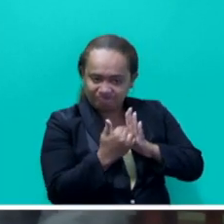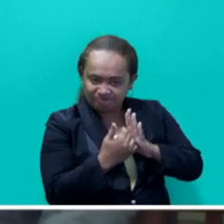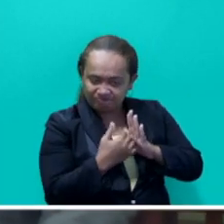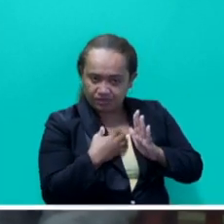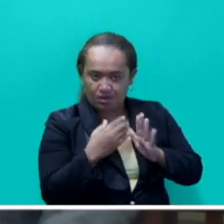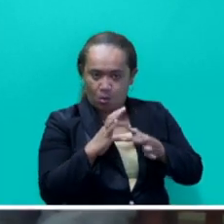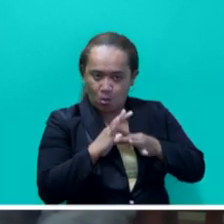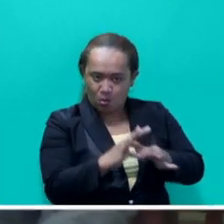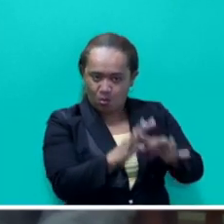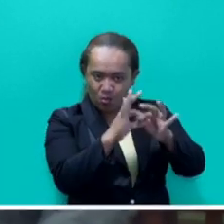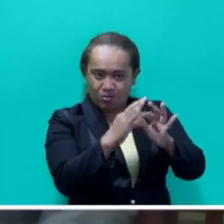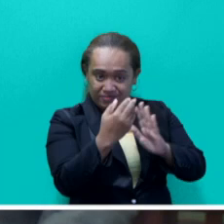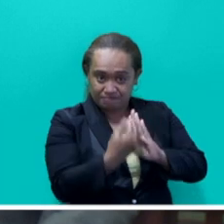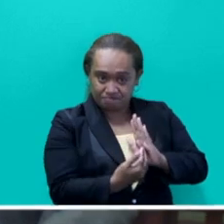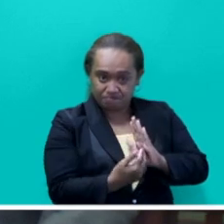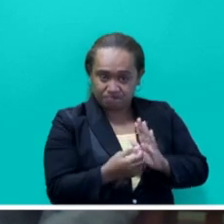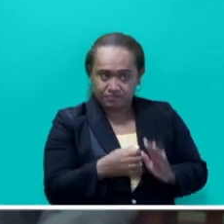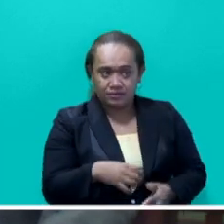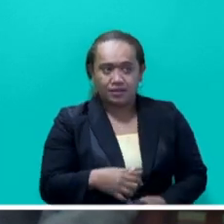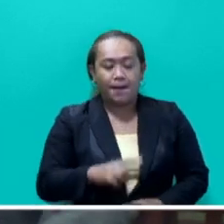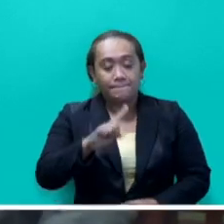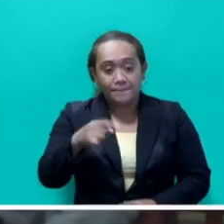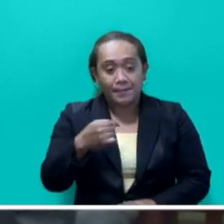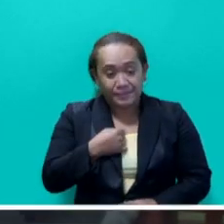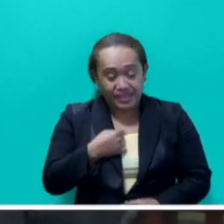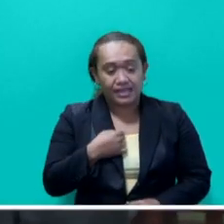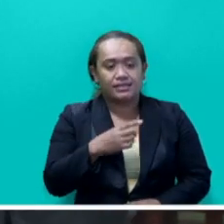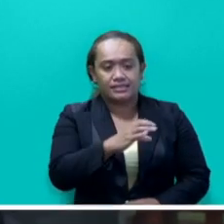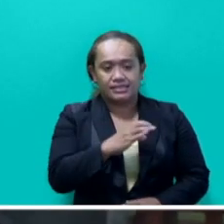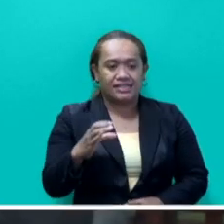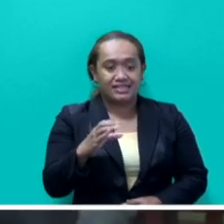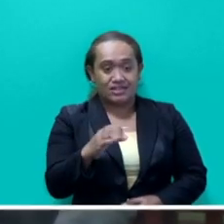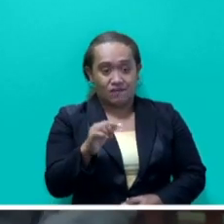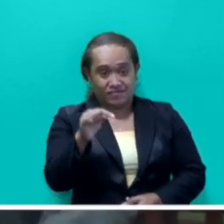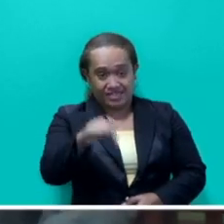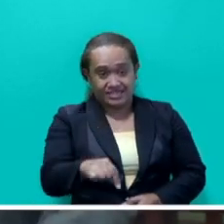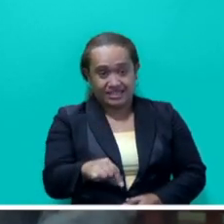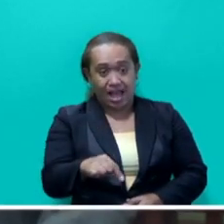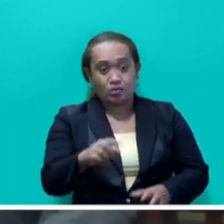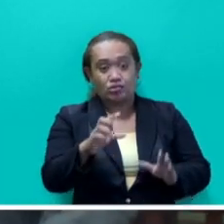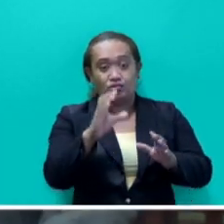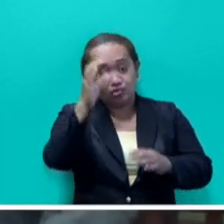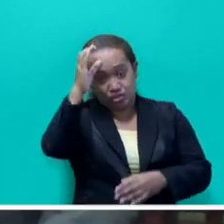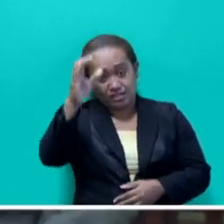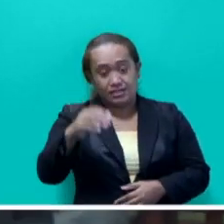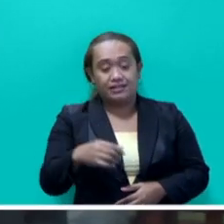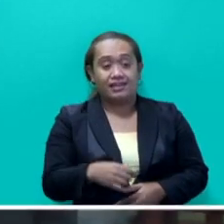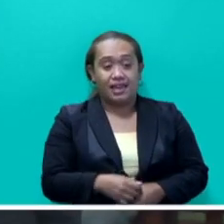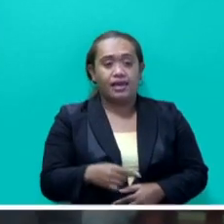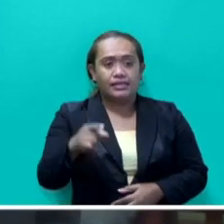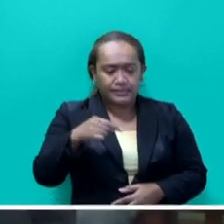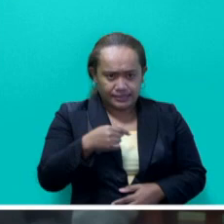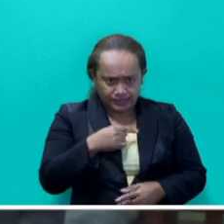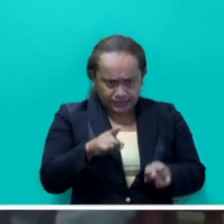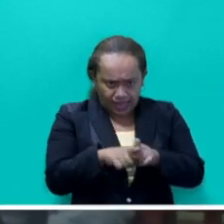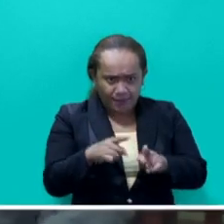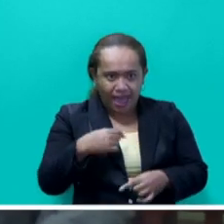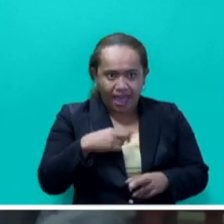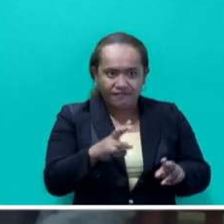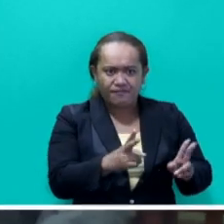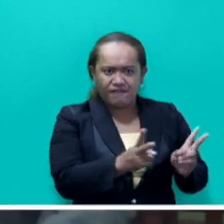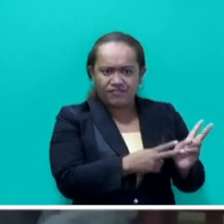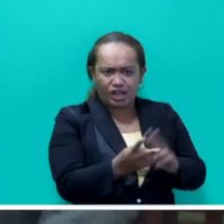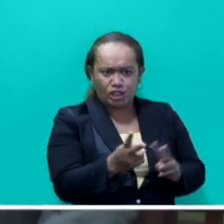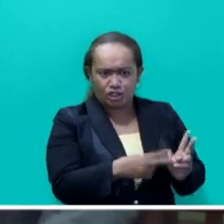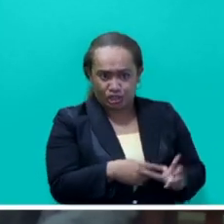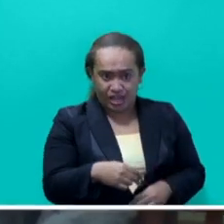stop the fact that I am still a citizen of this country. And as an Itoke, I have my family, I have my Toka, I have my Matangali,